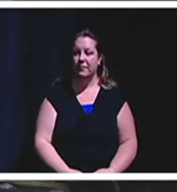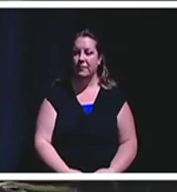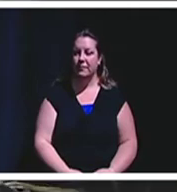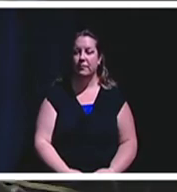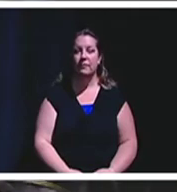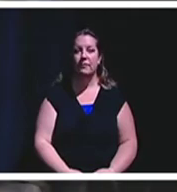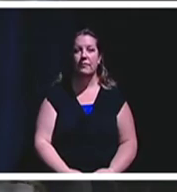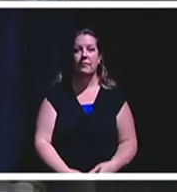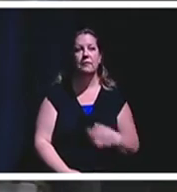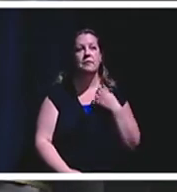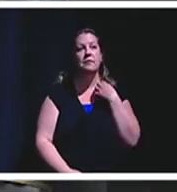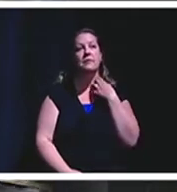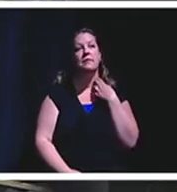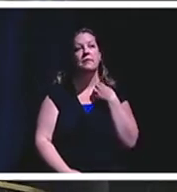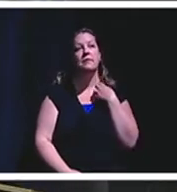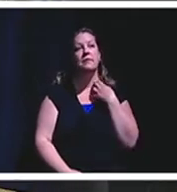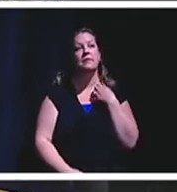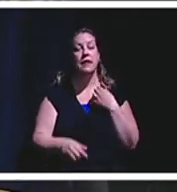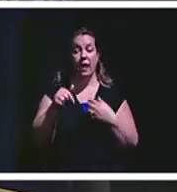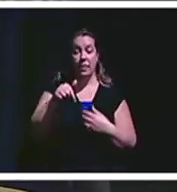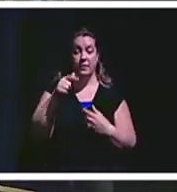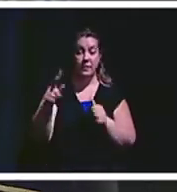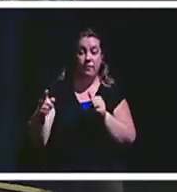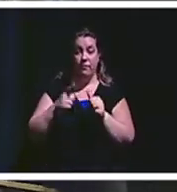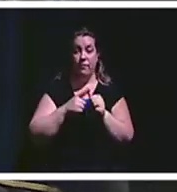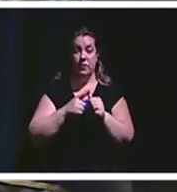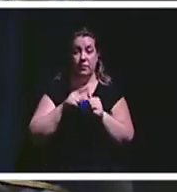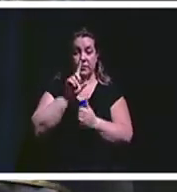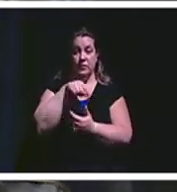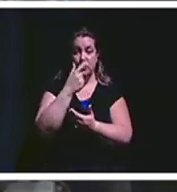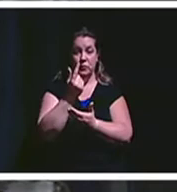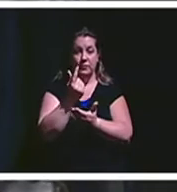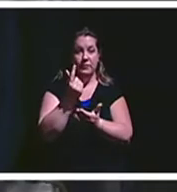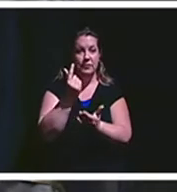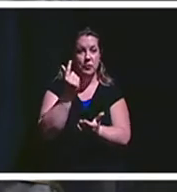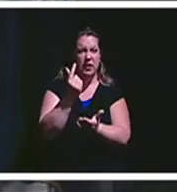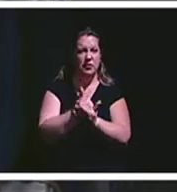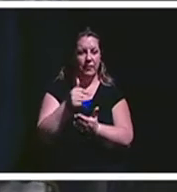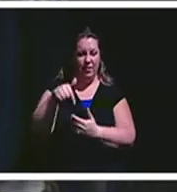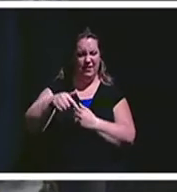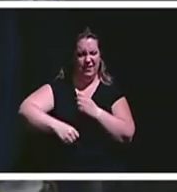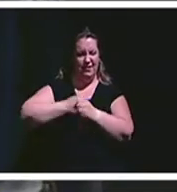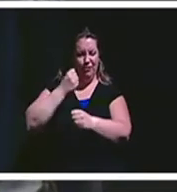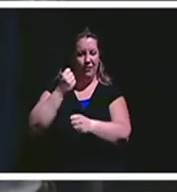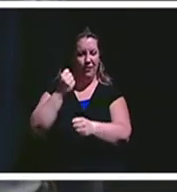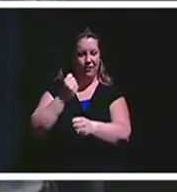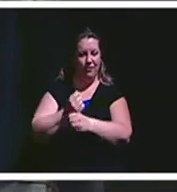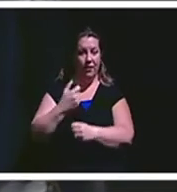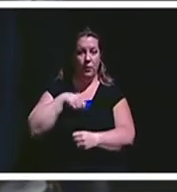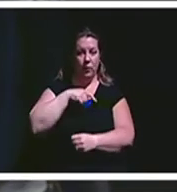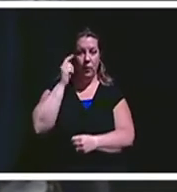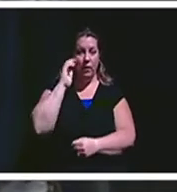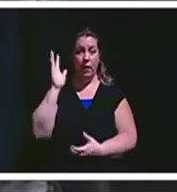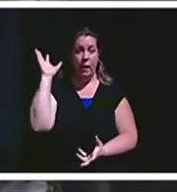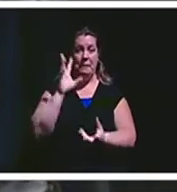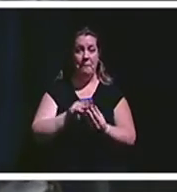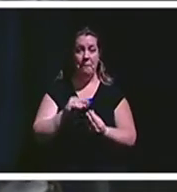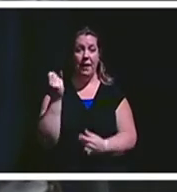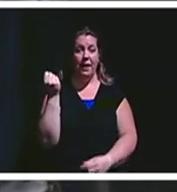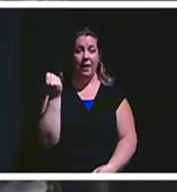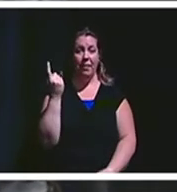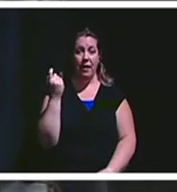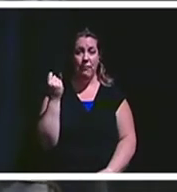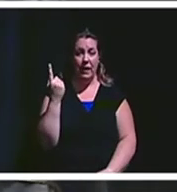This is the first commencement of the commencement season. We will have 11 commencements